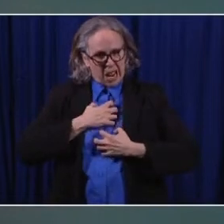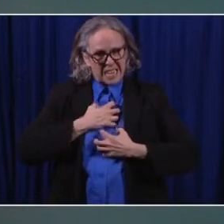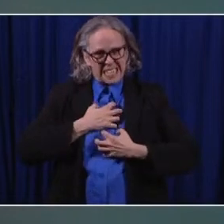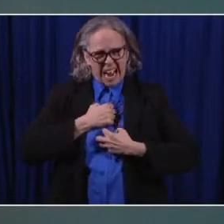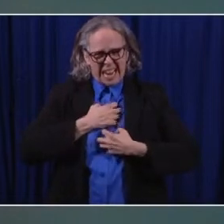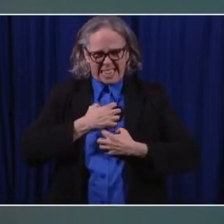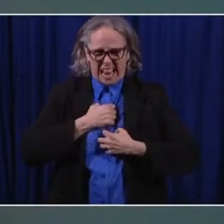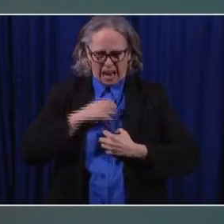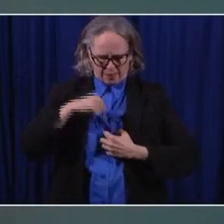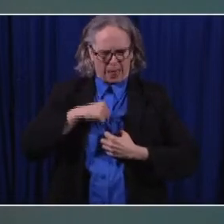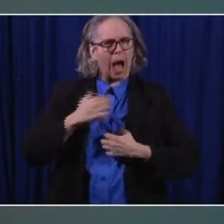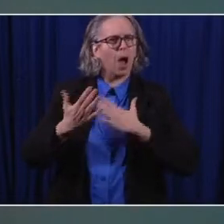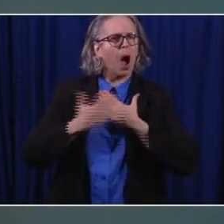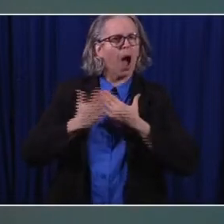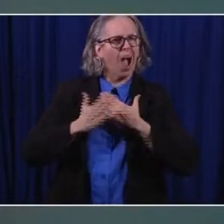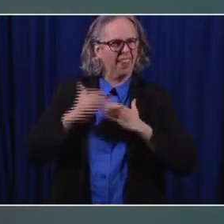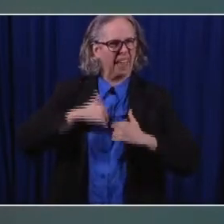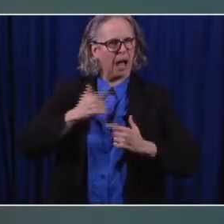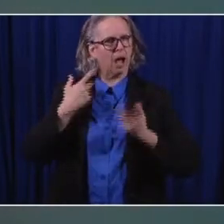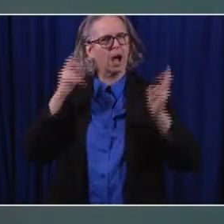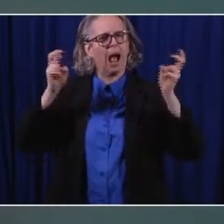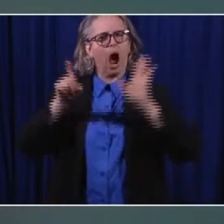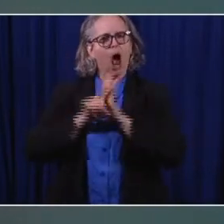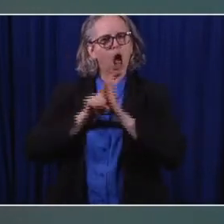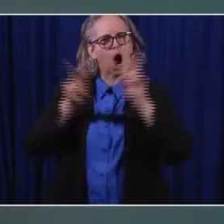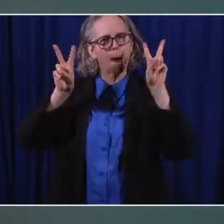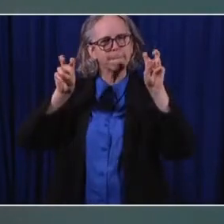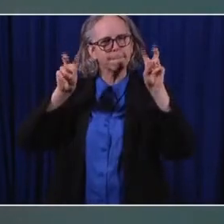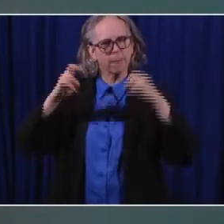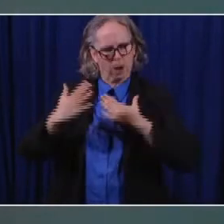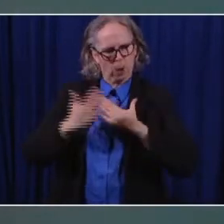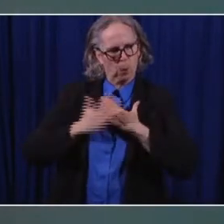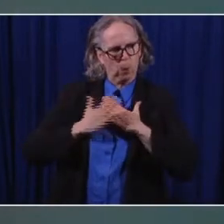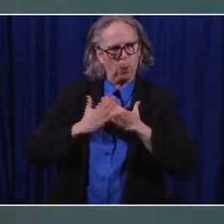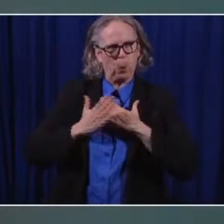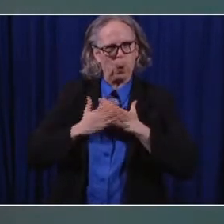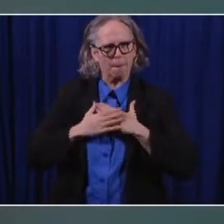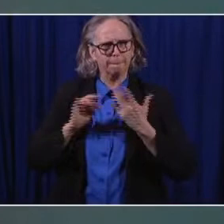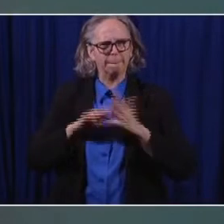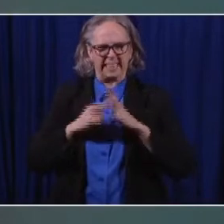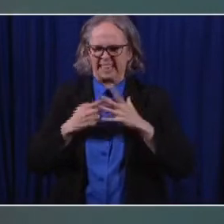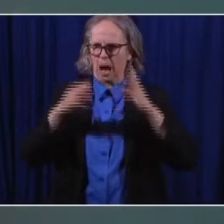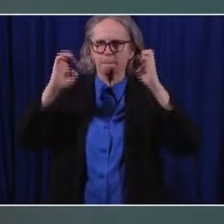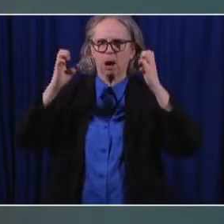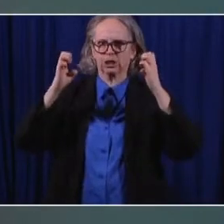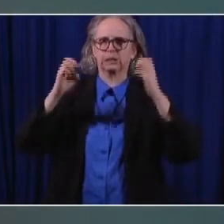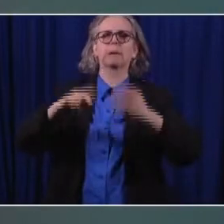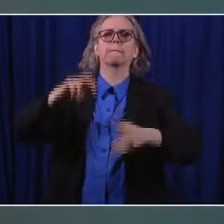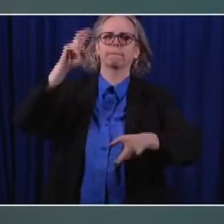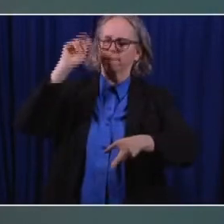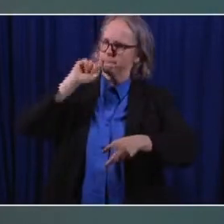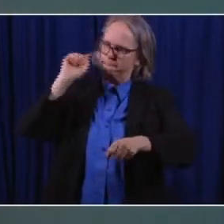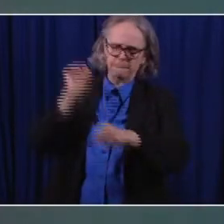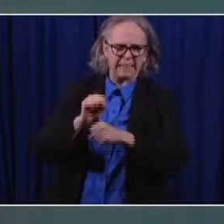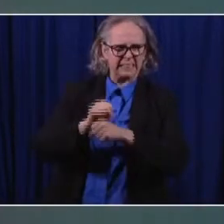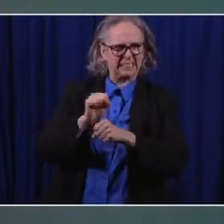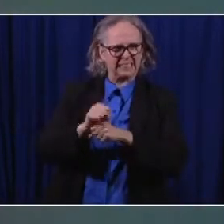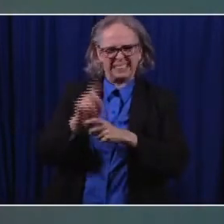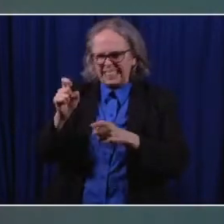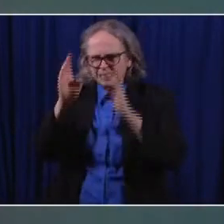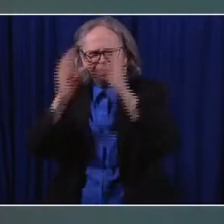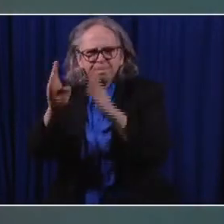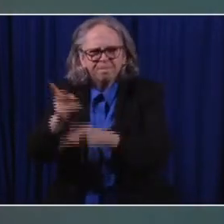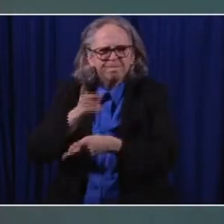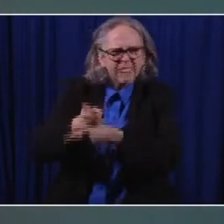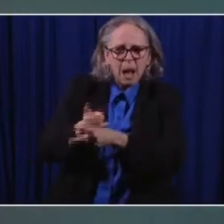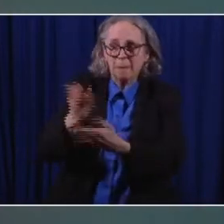really the symptom that is likely going to require some kind of care in the hospital. Sometimes this can also